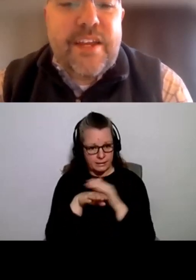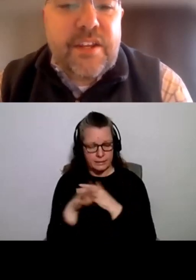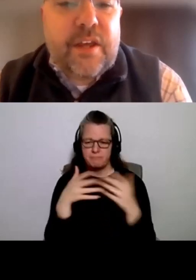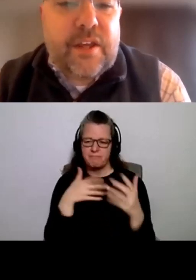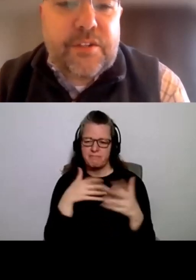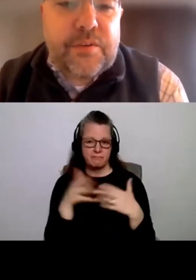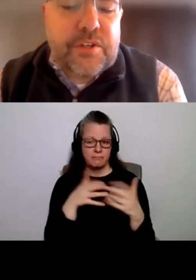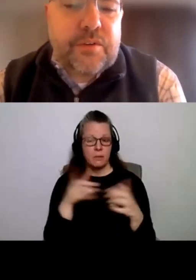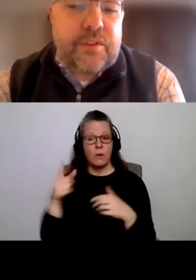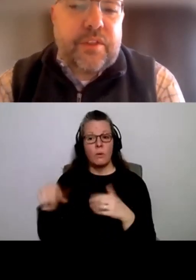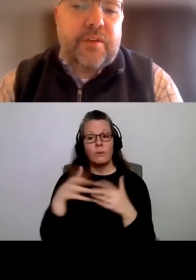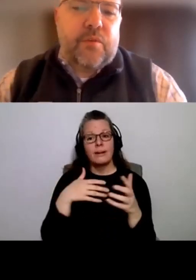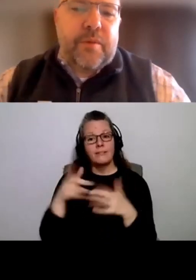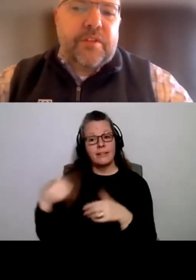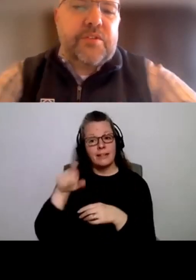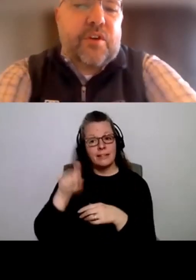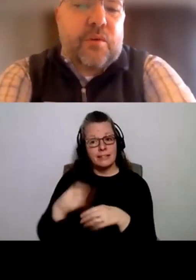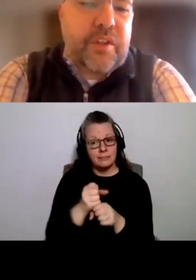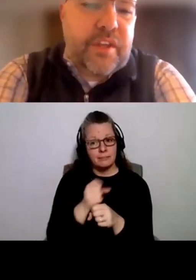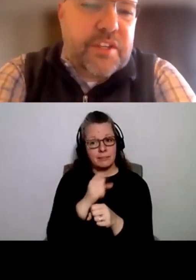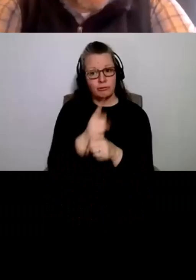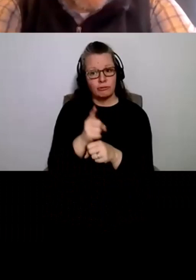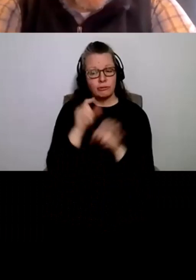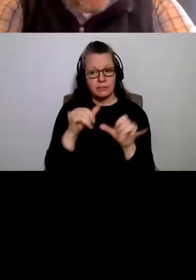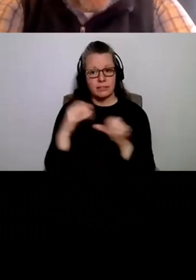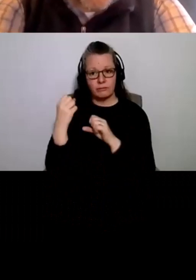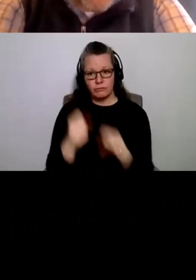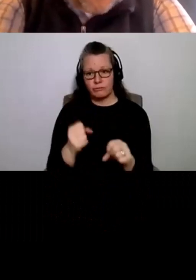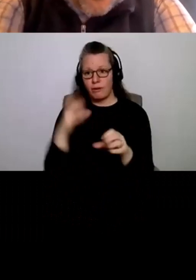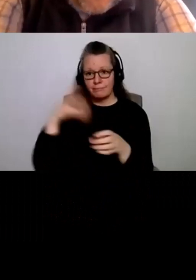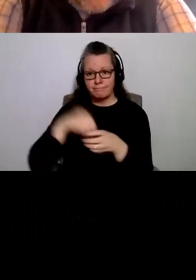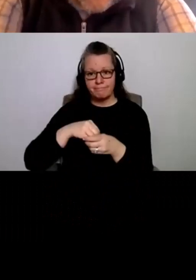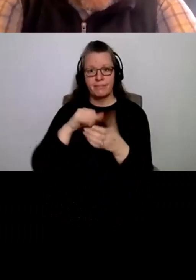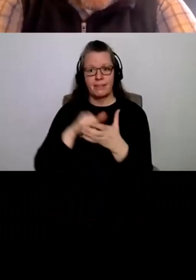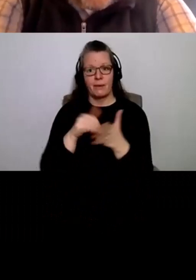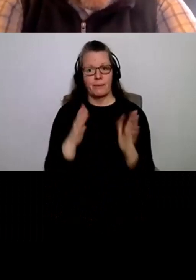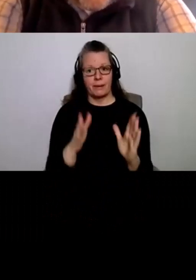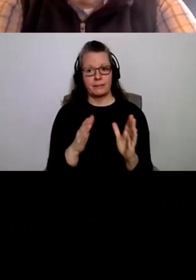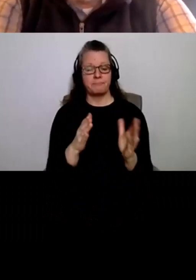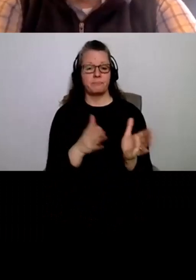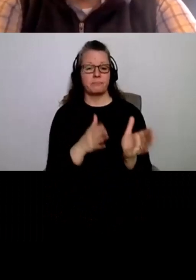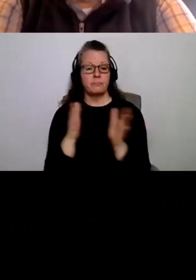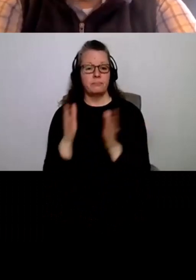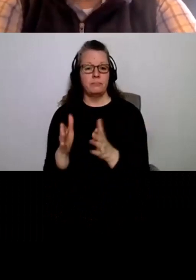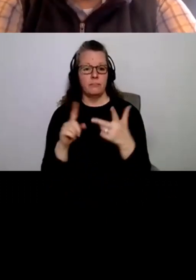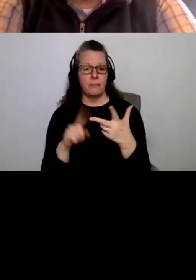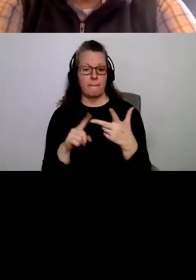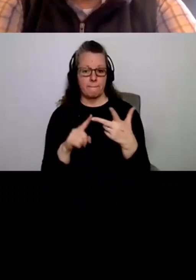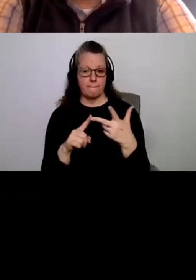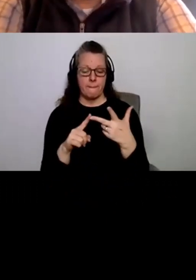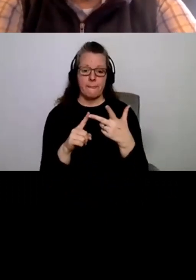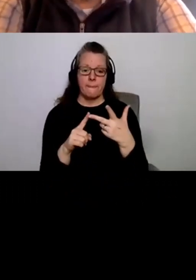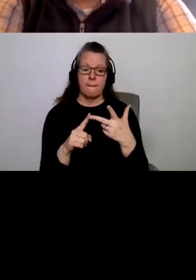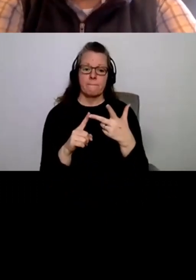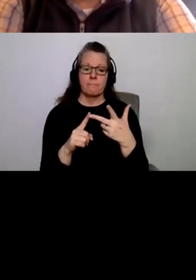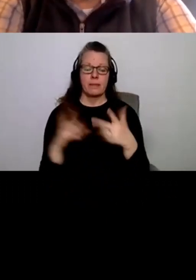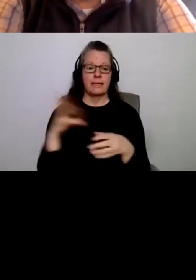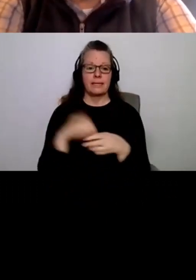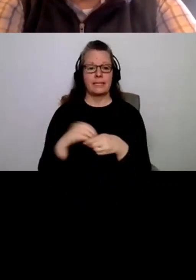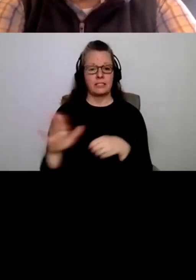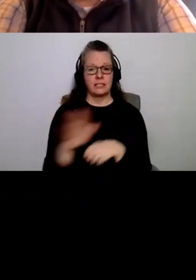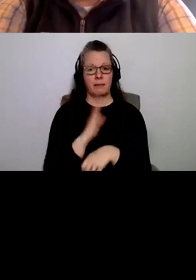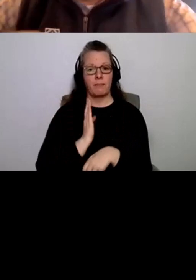they need to ensure that they remain strong, we're engaging them in that way. And then we're also engaging their